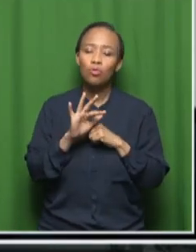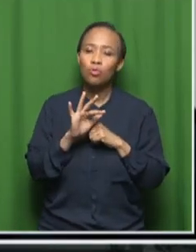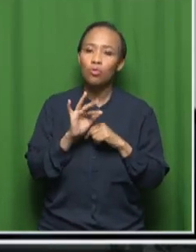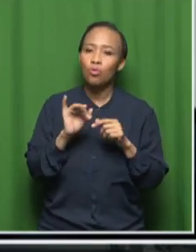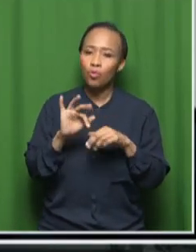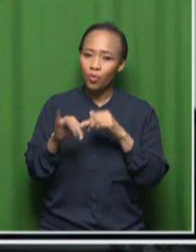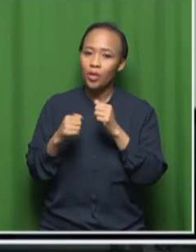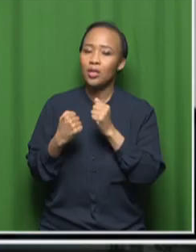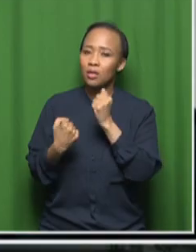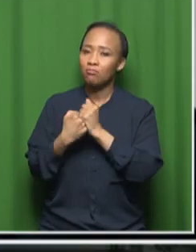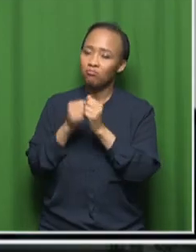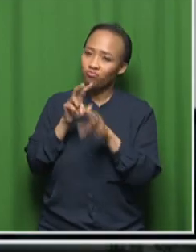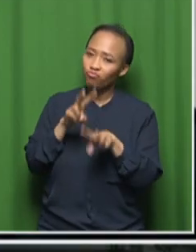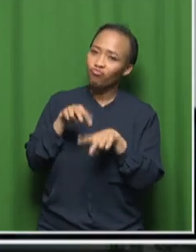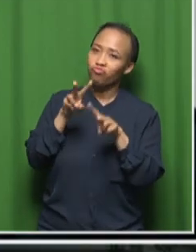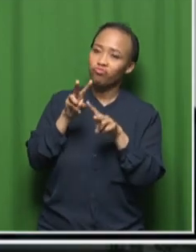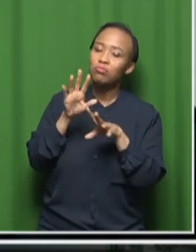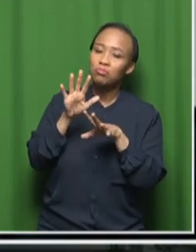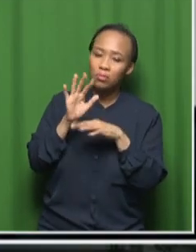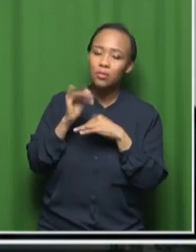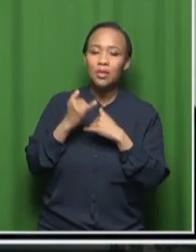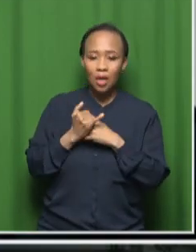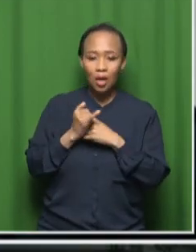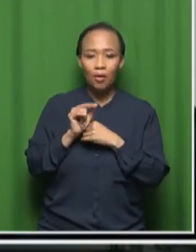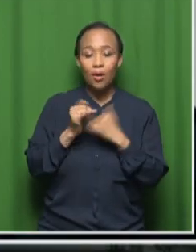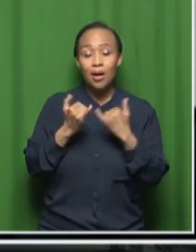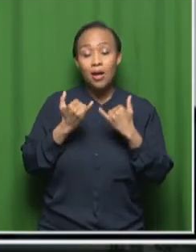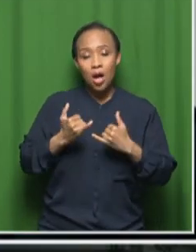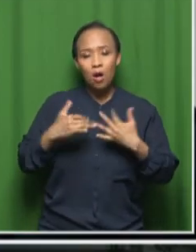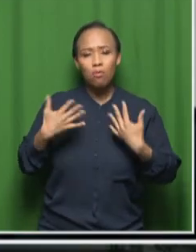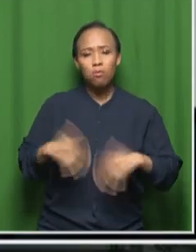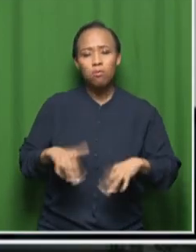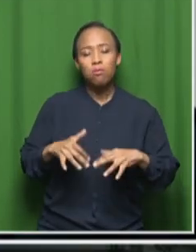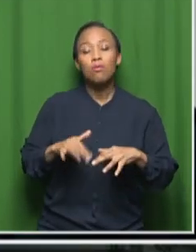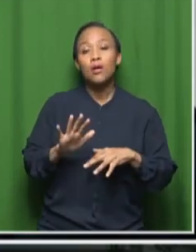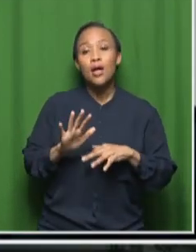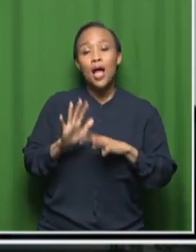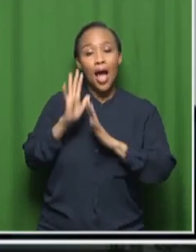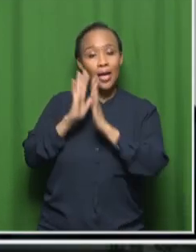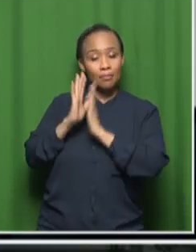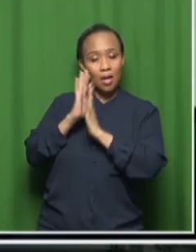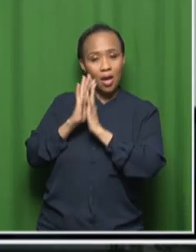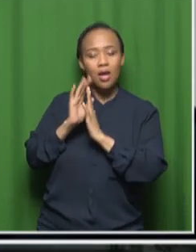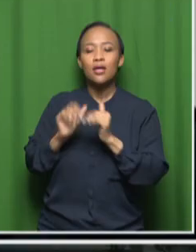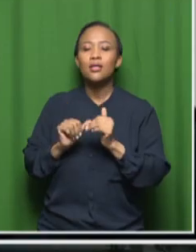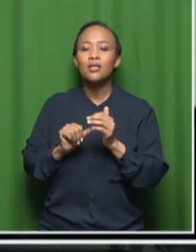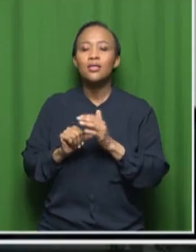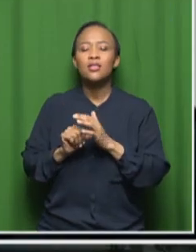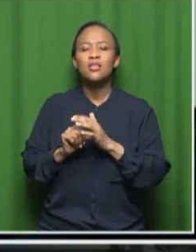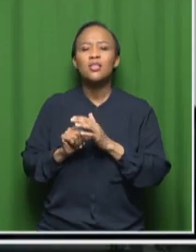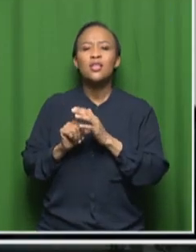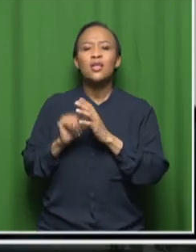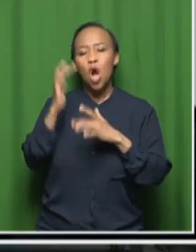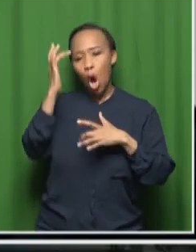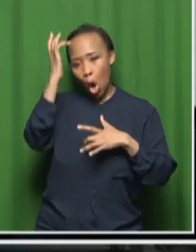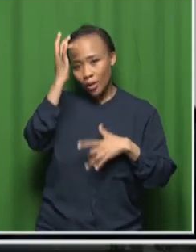storytelling. Perhaps we could just look at the significance of this concert, the date, the location, really honoring